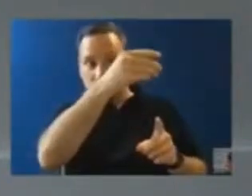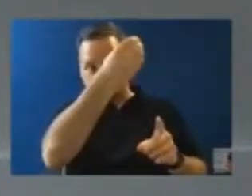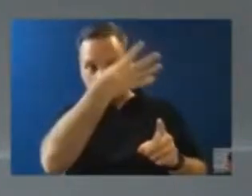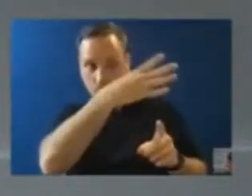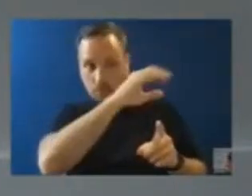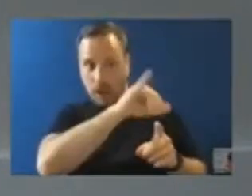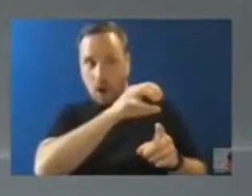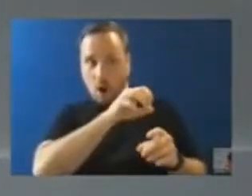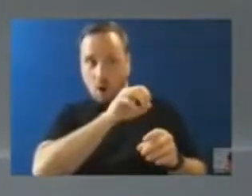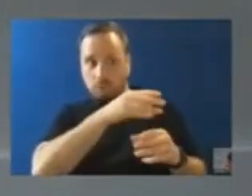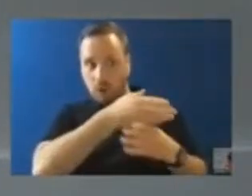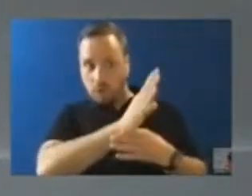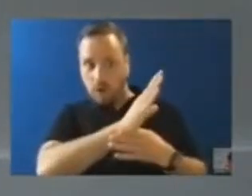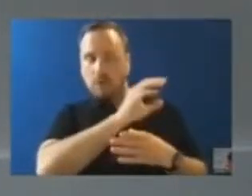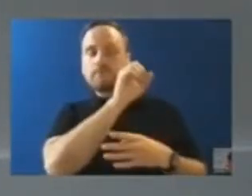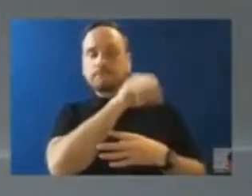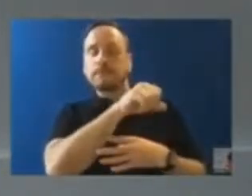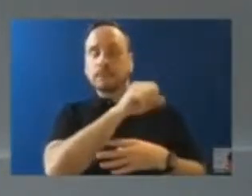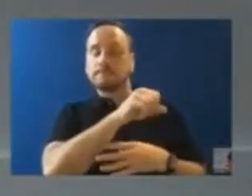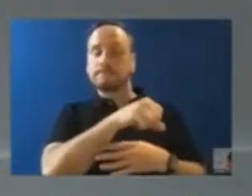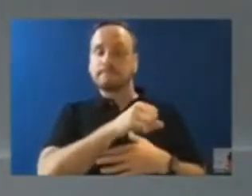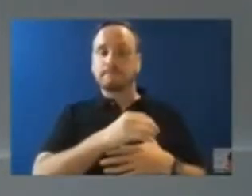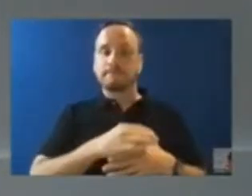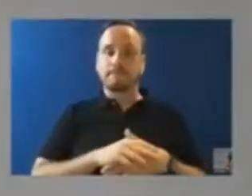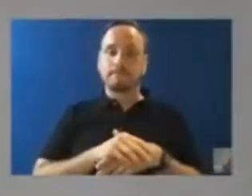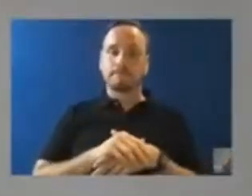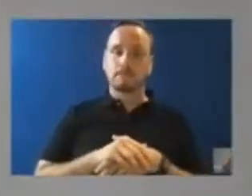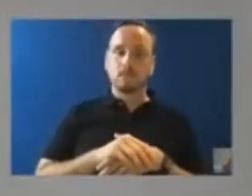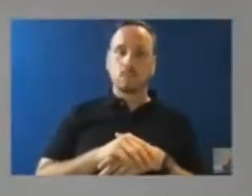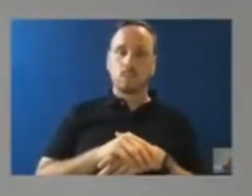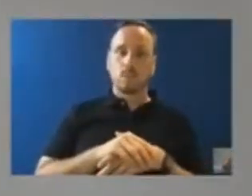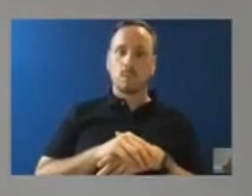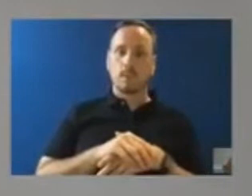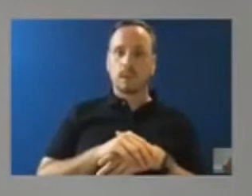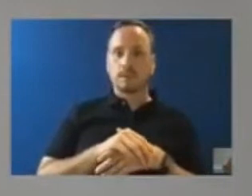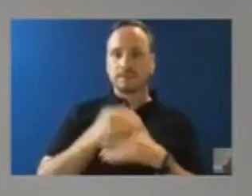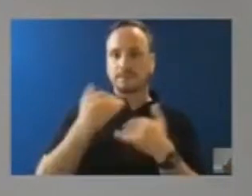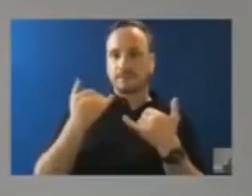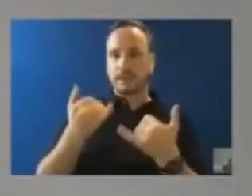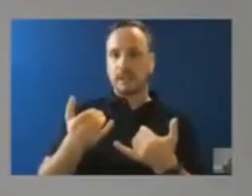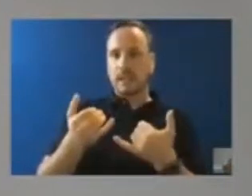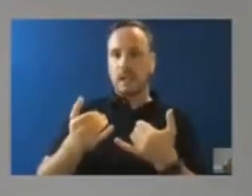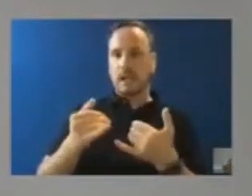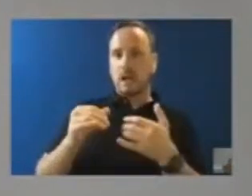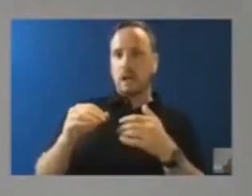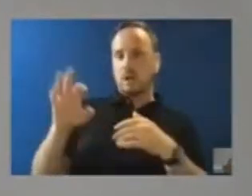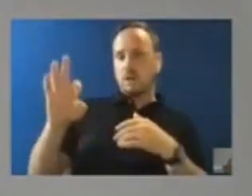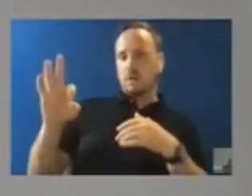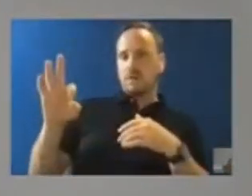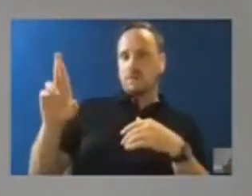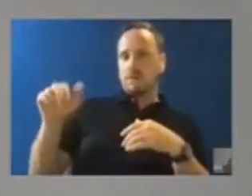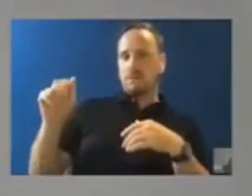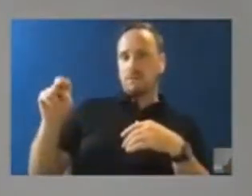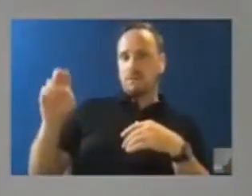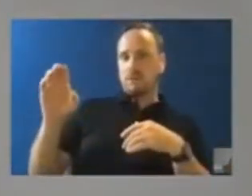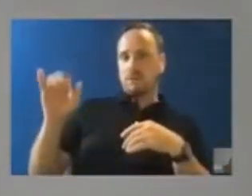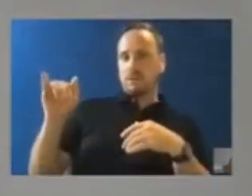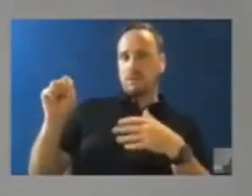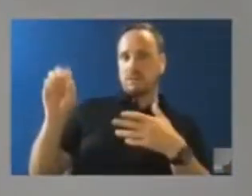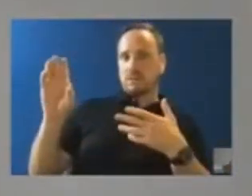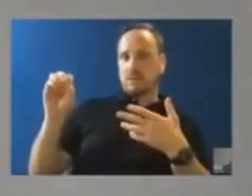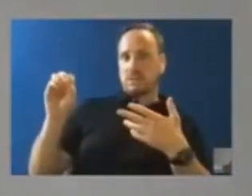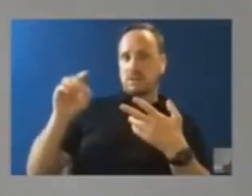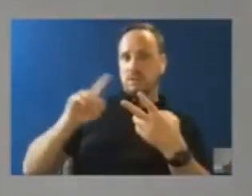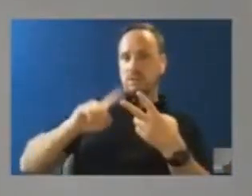the next presenter. Yes, ma'am. So at this point in time, I'm going to ask for Ms. Laura Francisco and also for Ms. Carol Stamper, who's doing operations and facilities